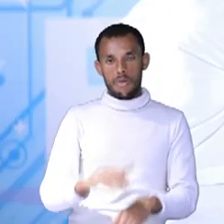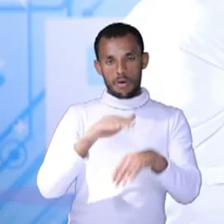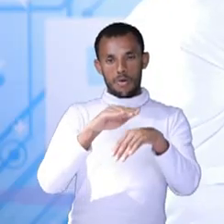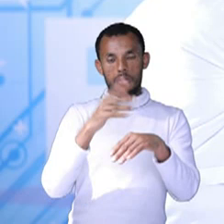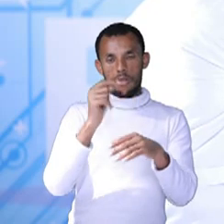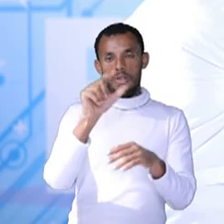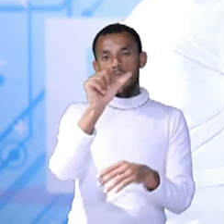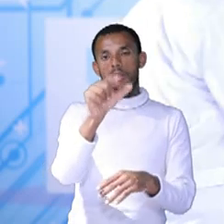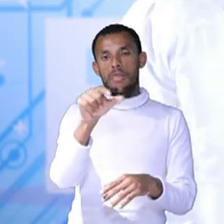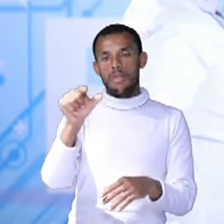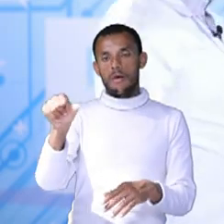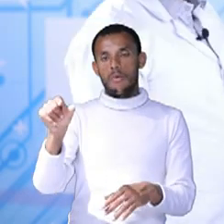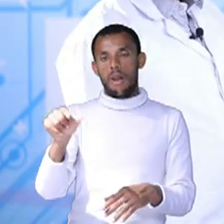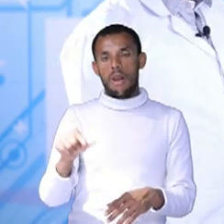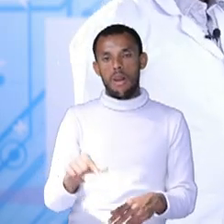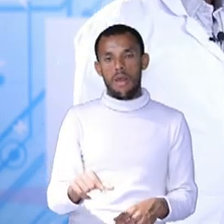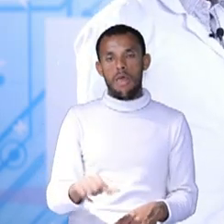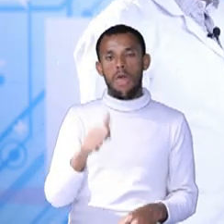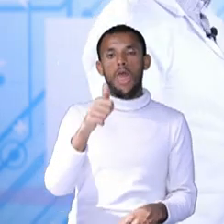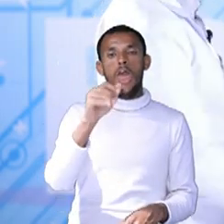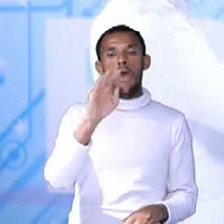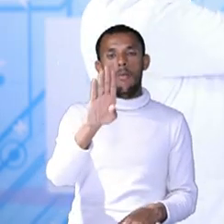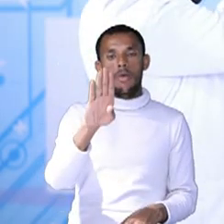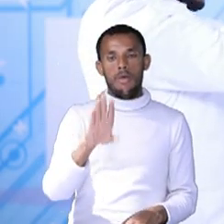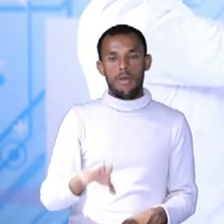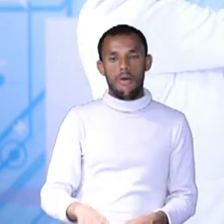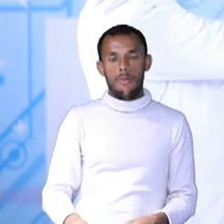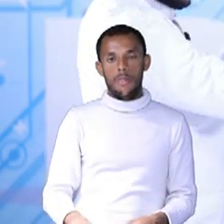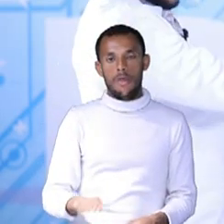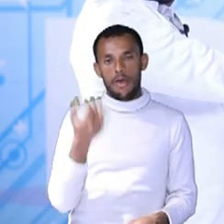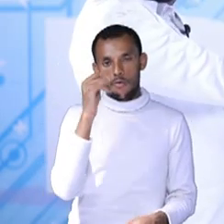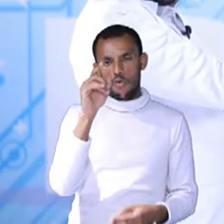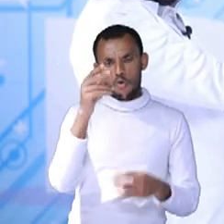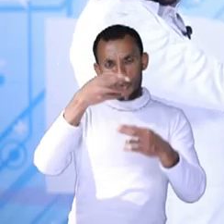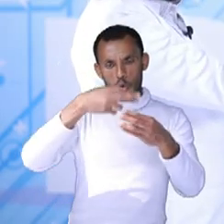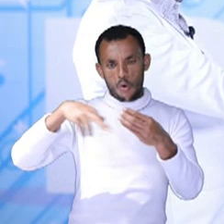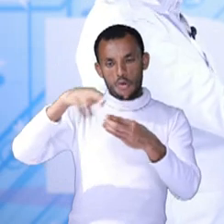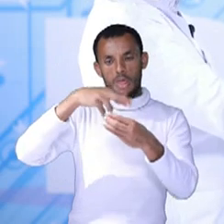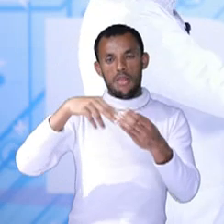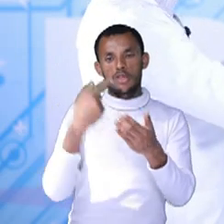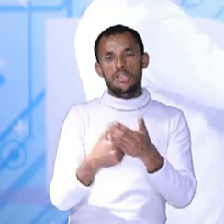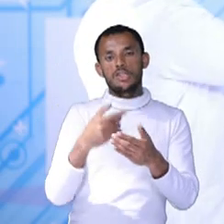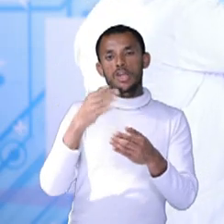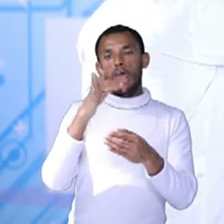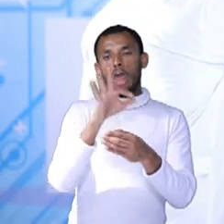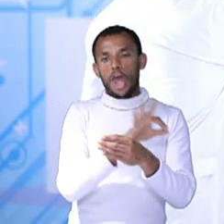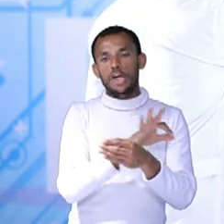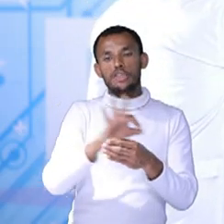the interval AB, if you rotate this along